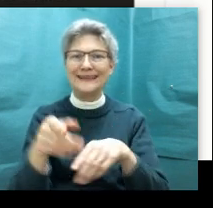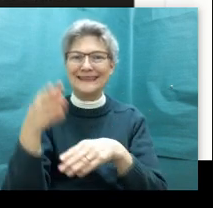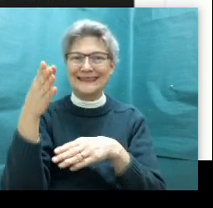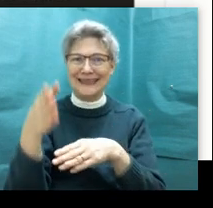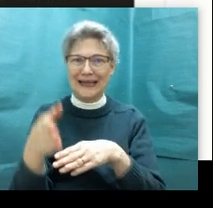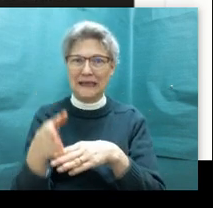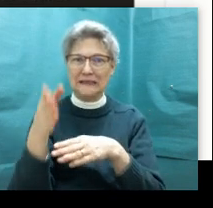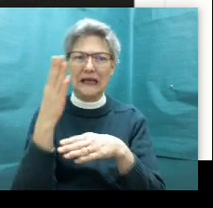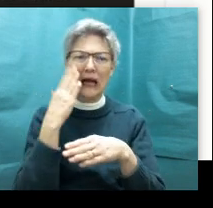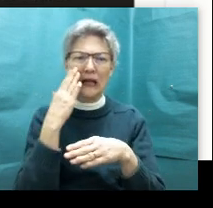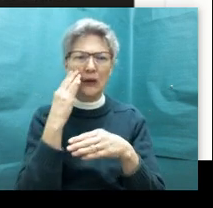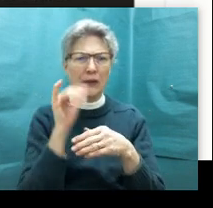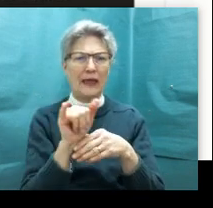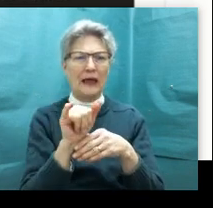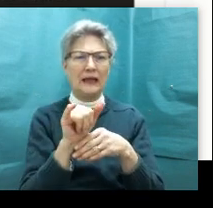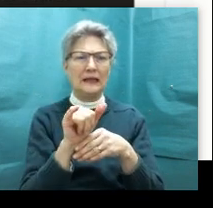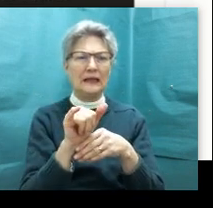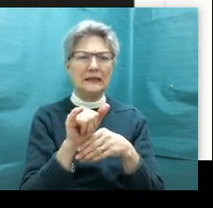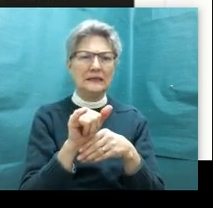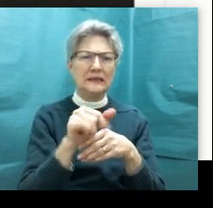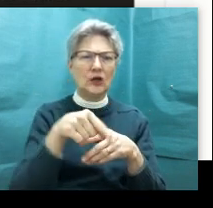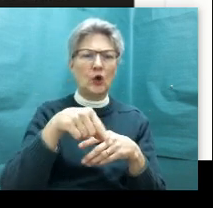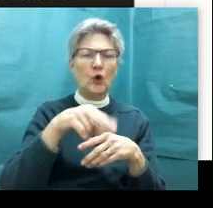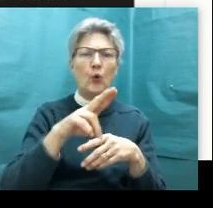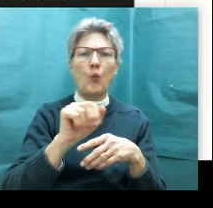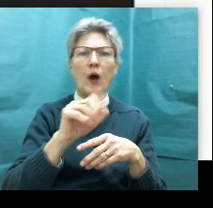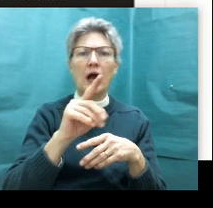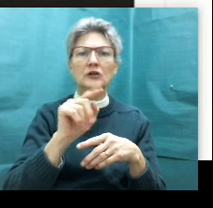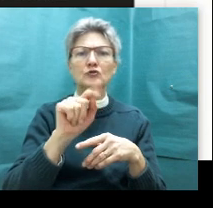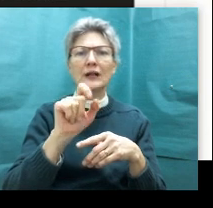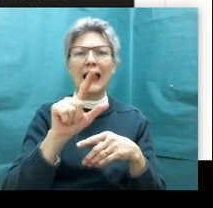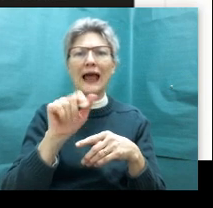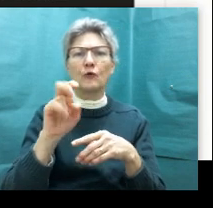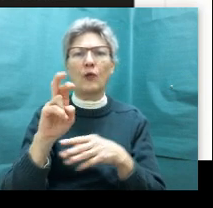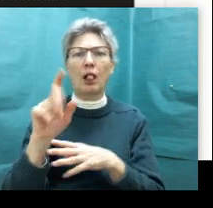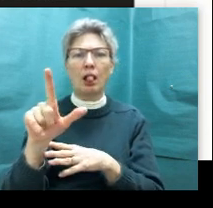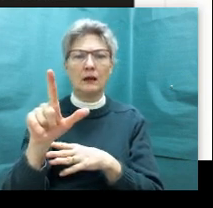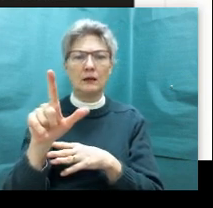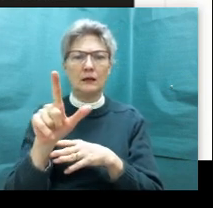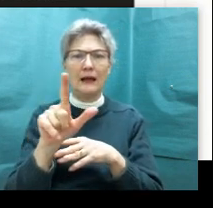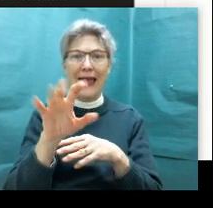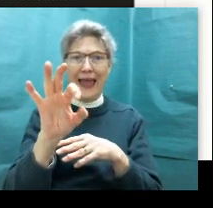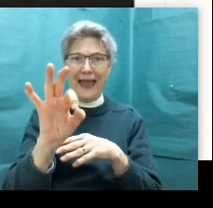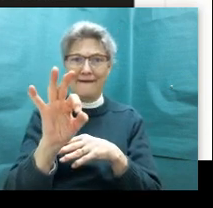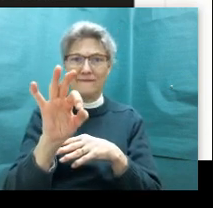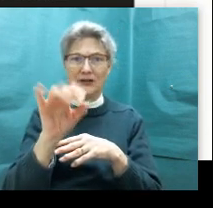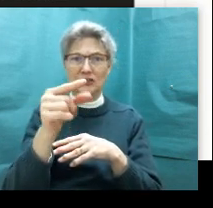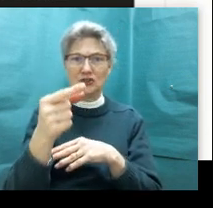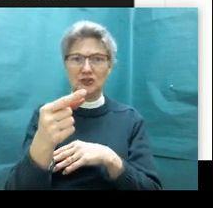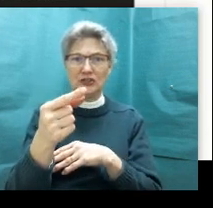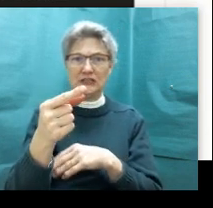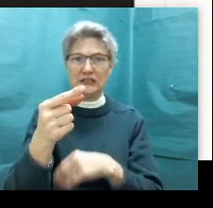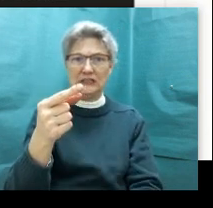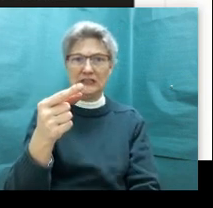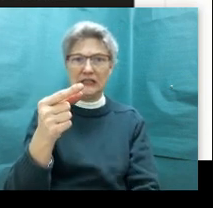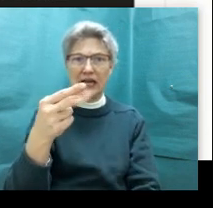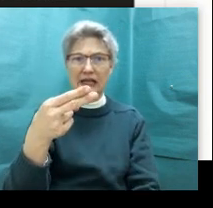that whoops, see, I'm spelling it wrong when I'm talking. Quadrilateral FGHE